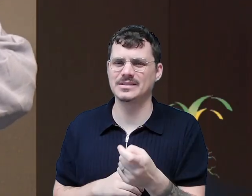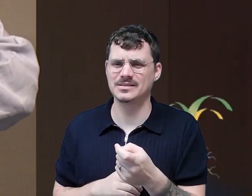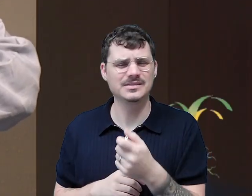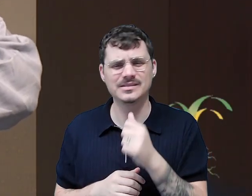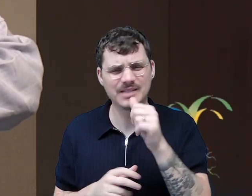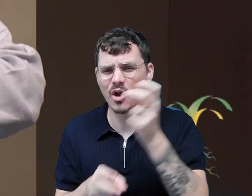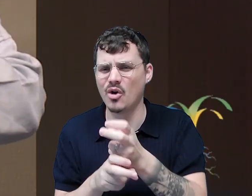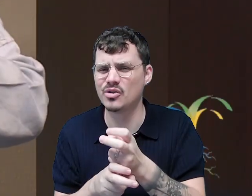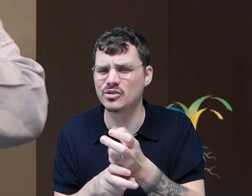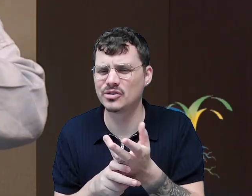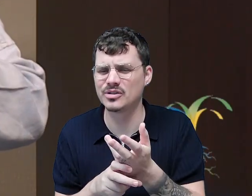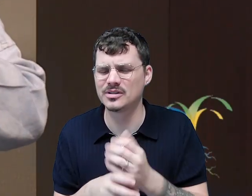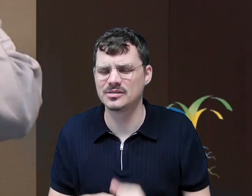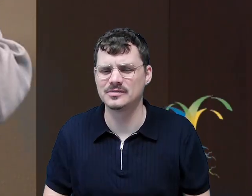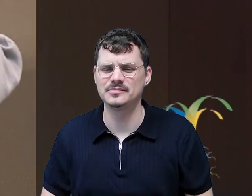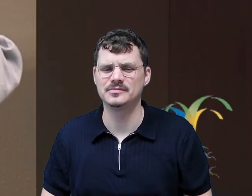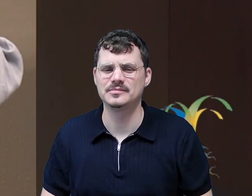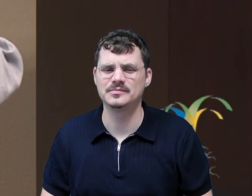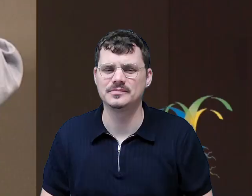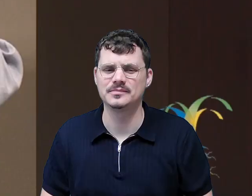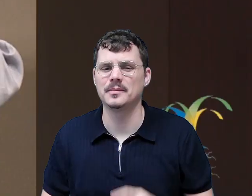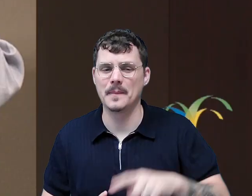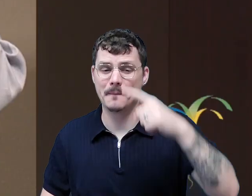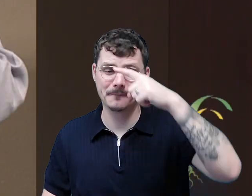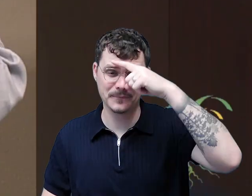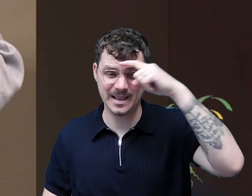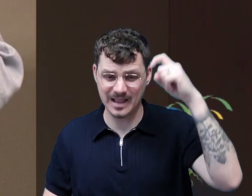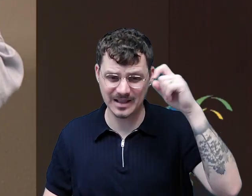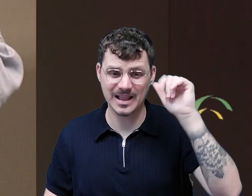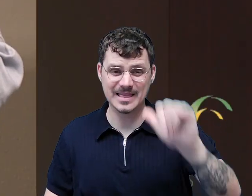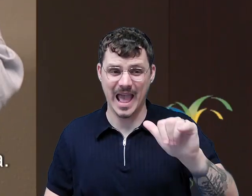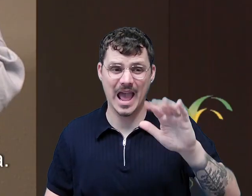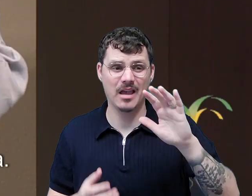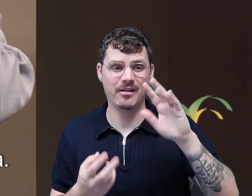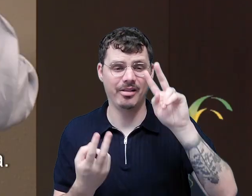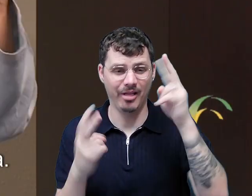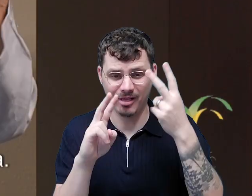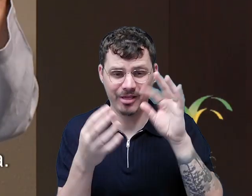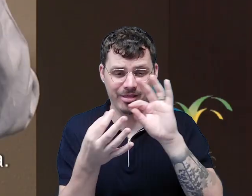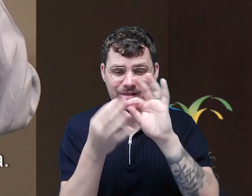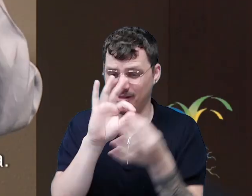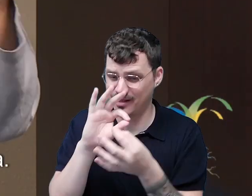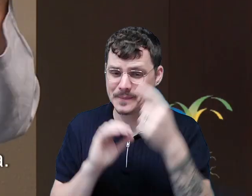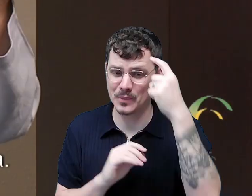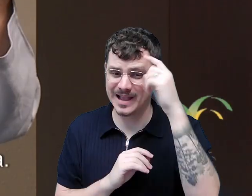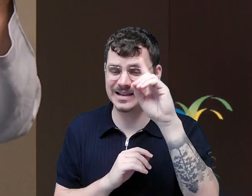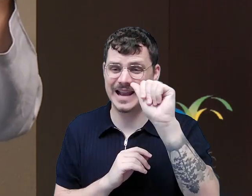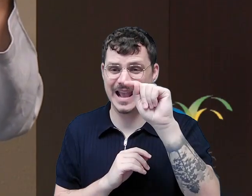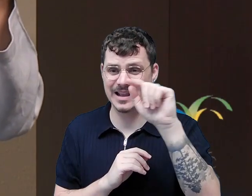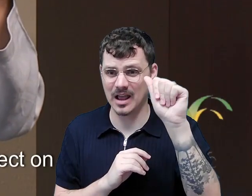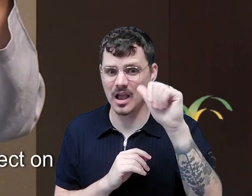fix. It's not that hard. And because this misinterpreted brain